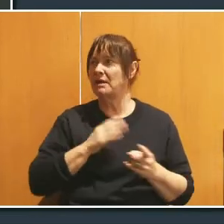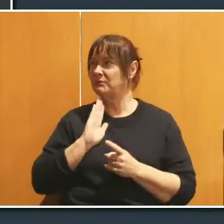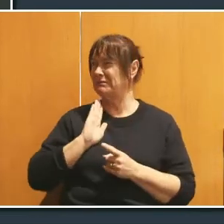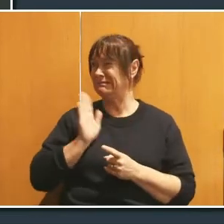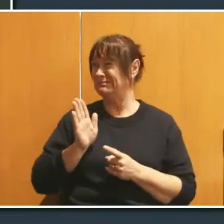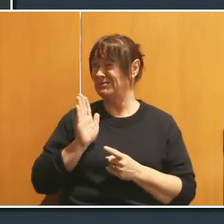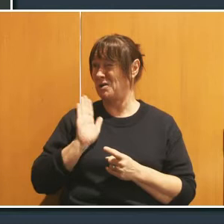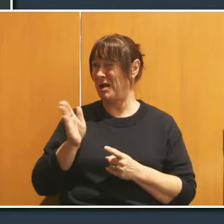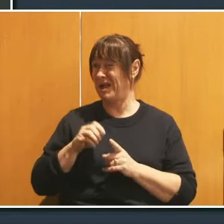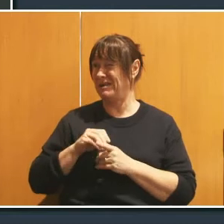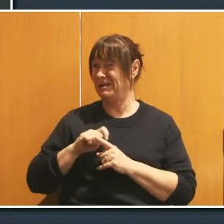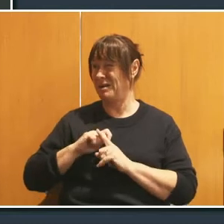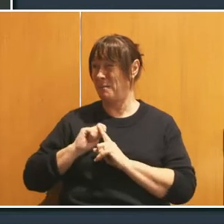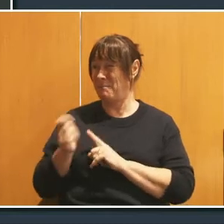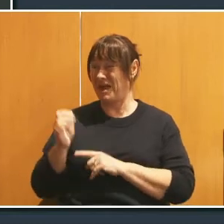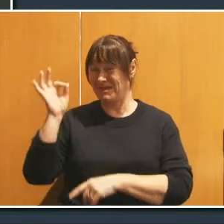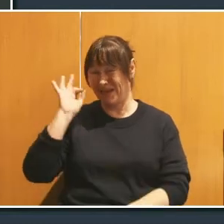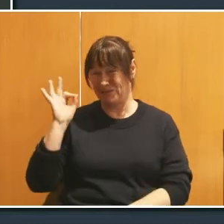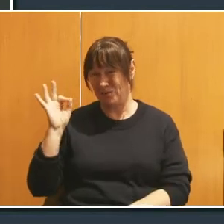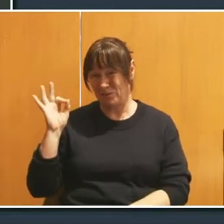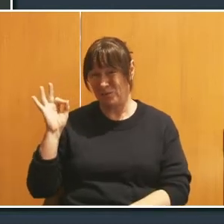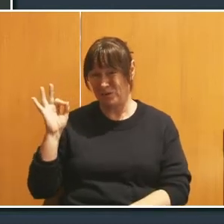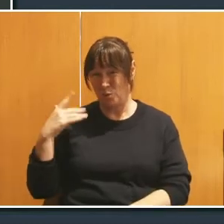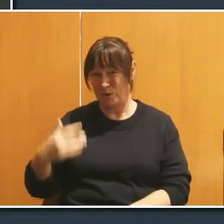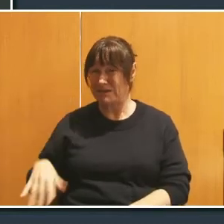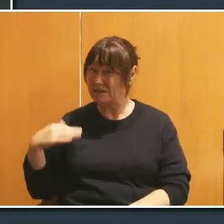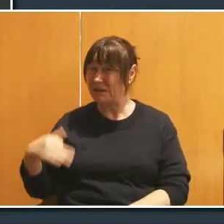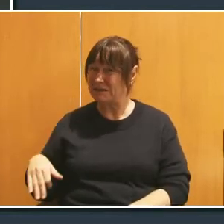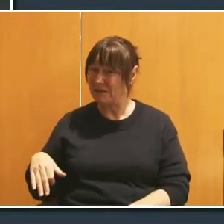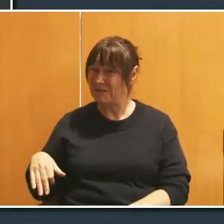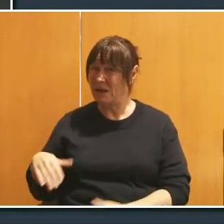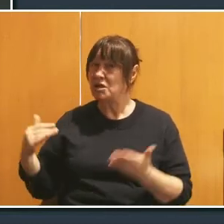So yes, I think that's kind of the gist of it.